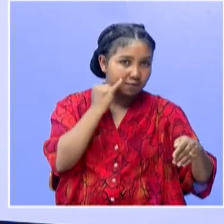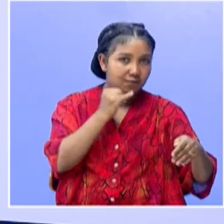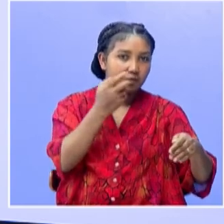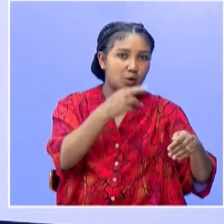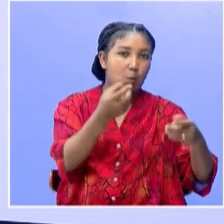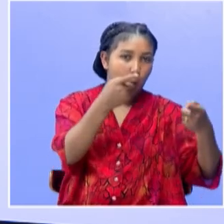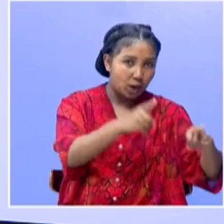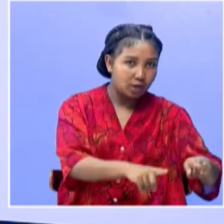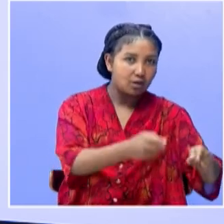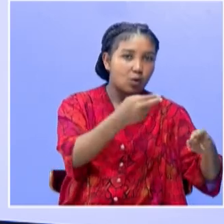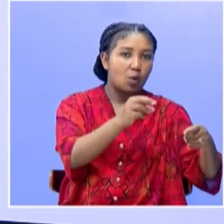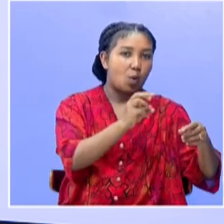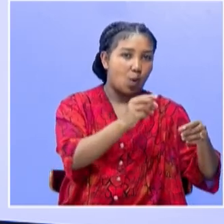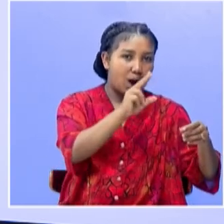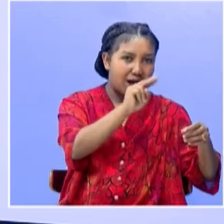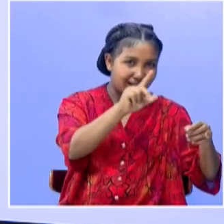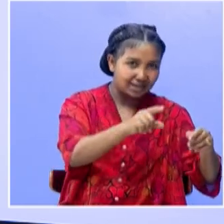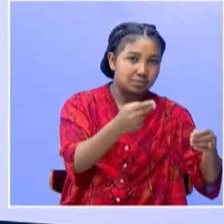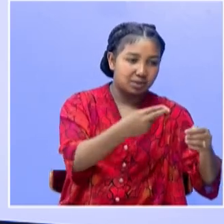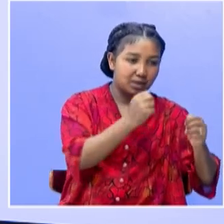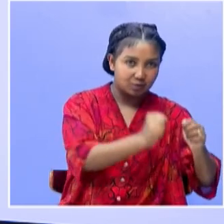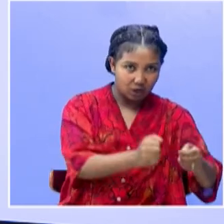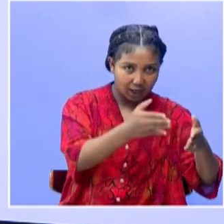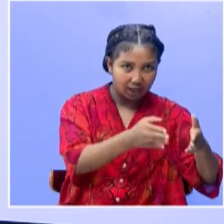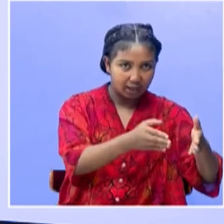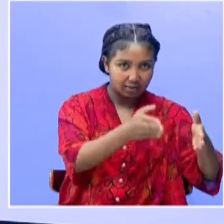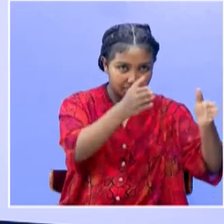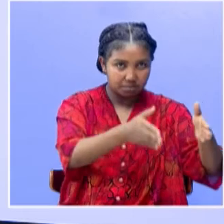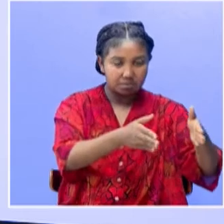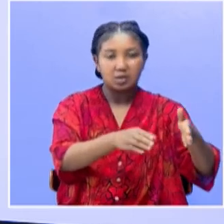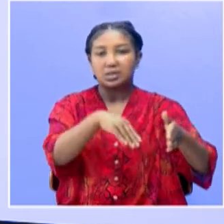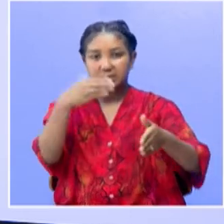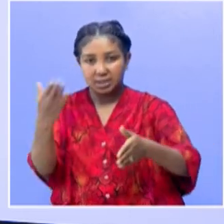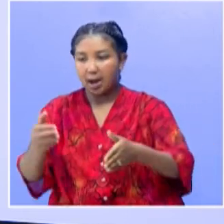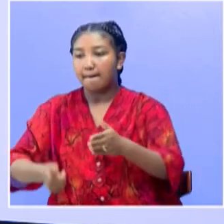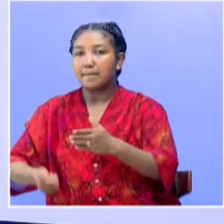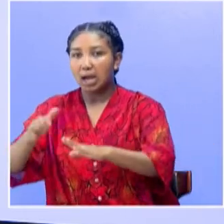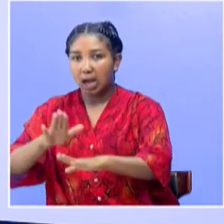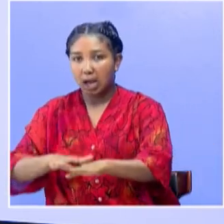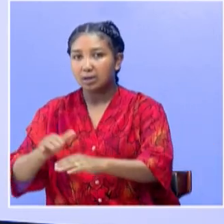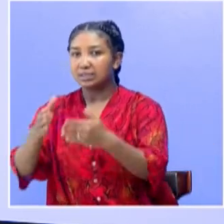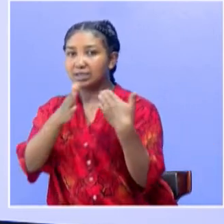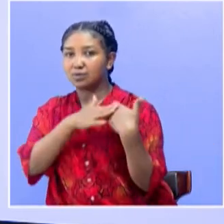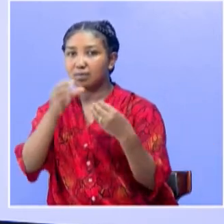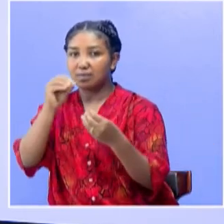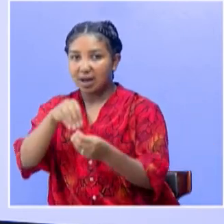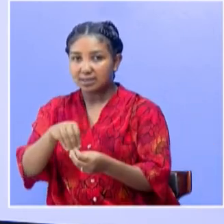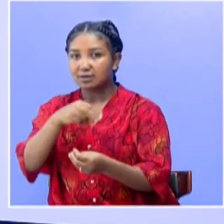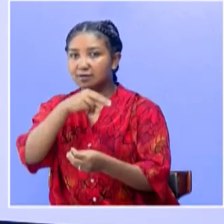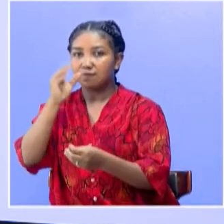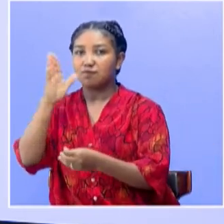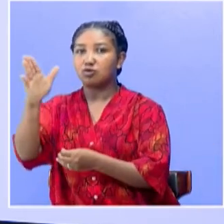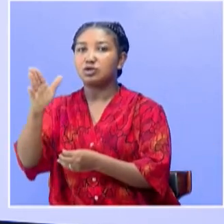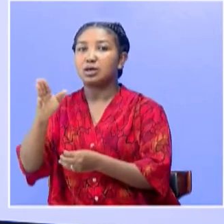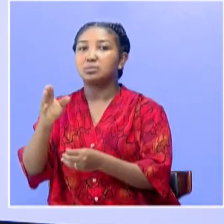or, when, or, unless, as we see here. Yeah? Then the main clause, subject plus the